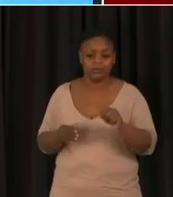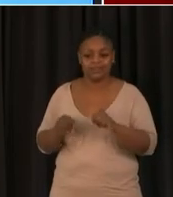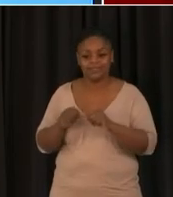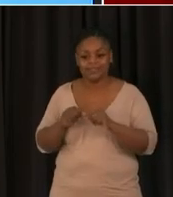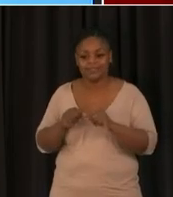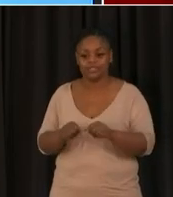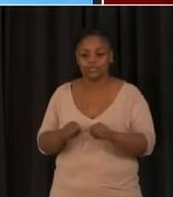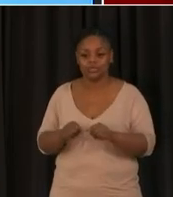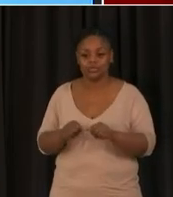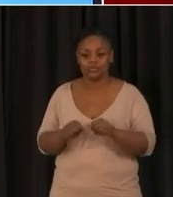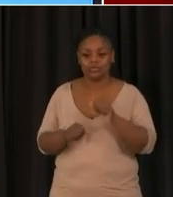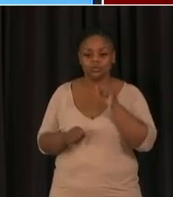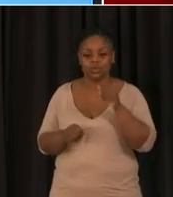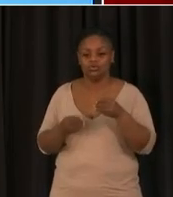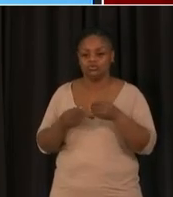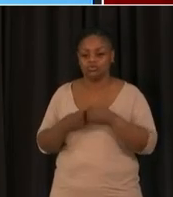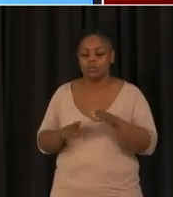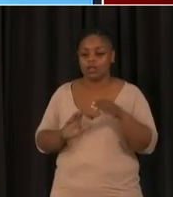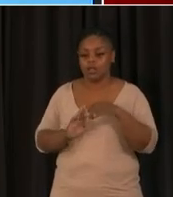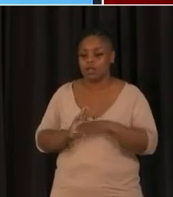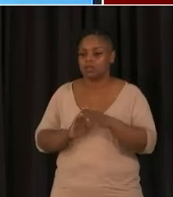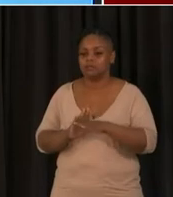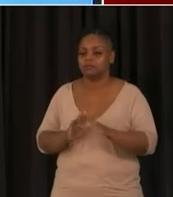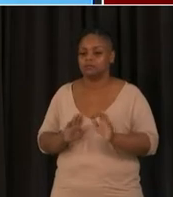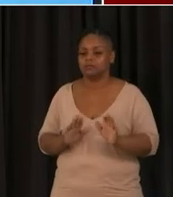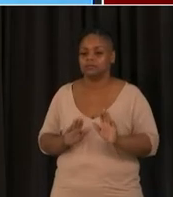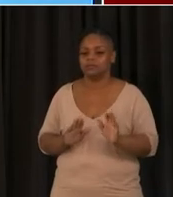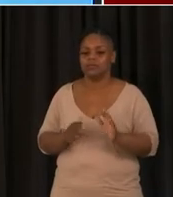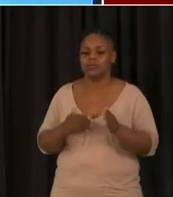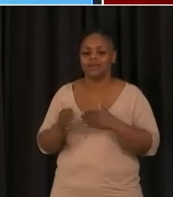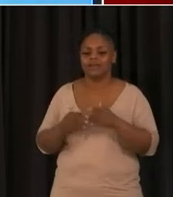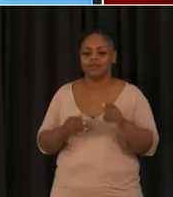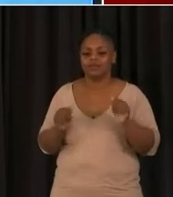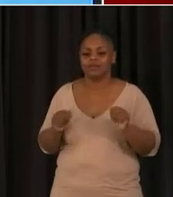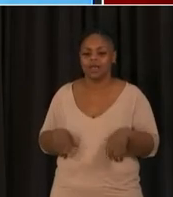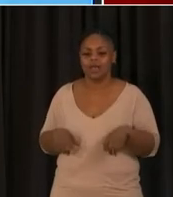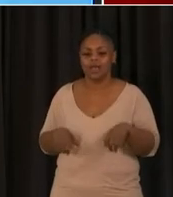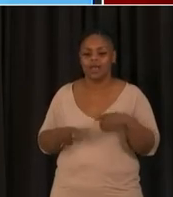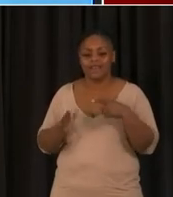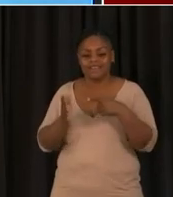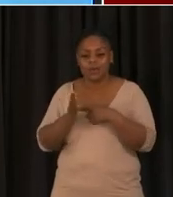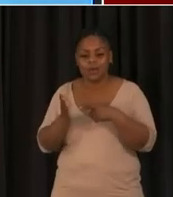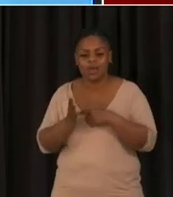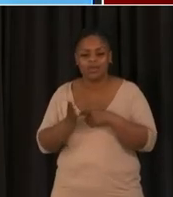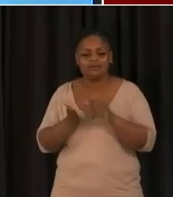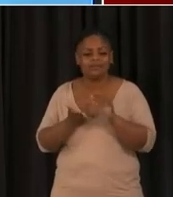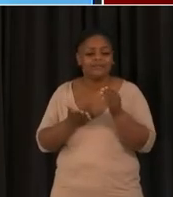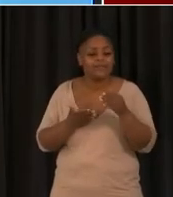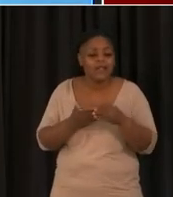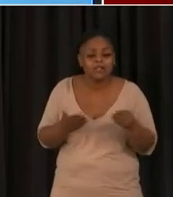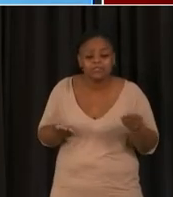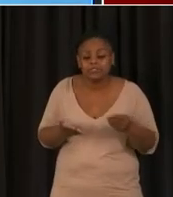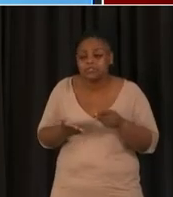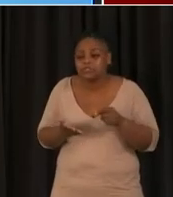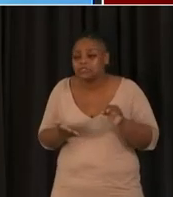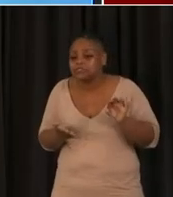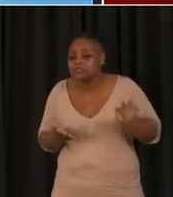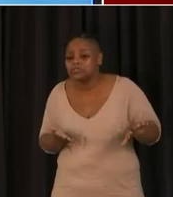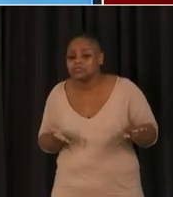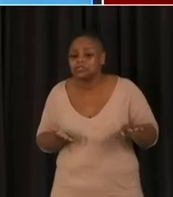debt, we know that residents face many financial challenges, in addition to the health challenges and the personal loss inflicted by